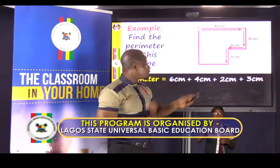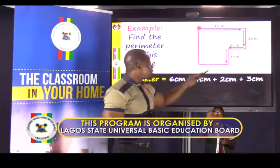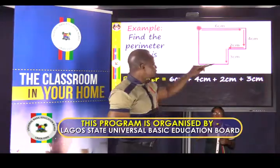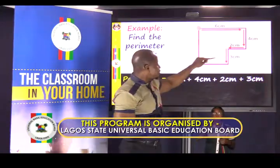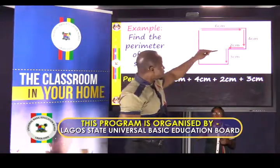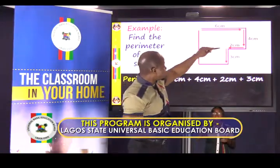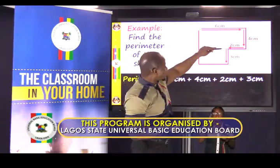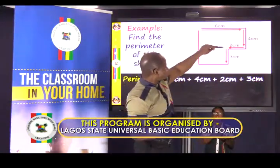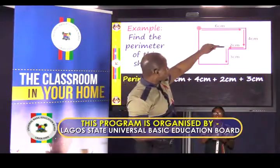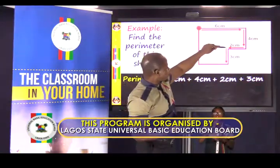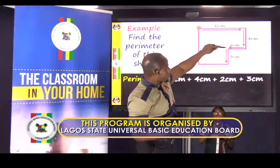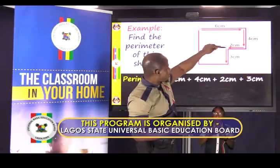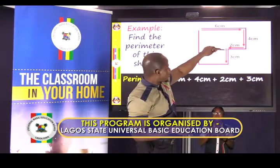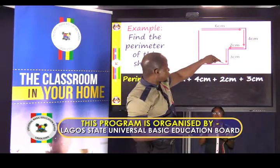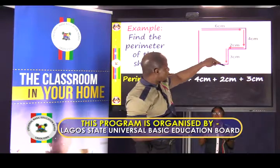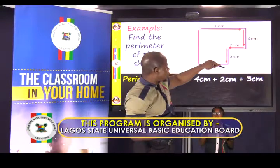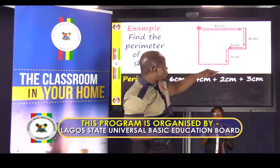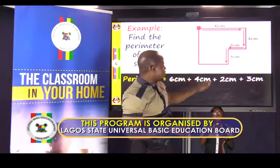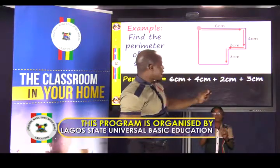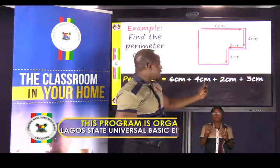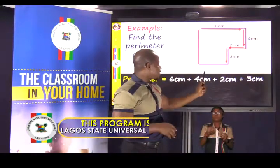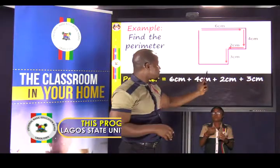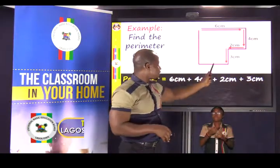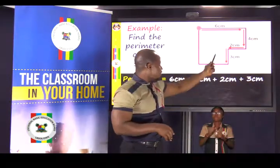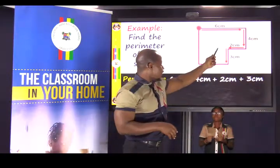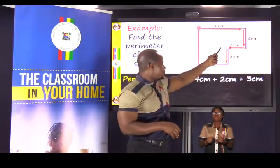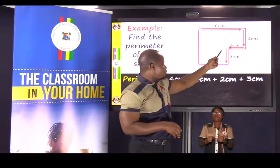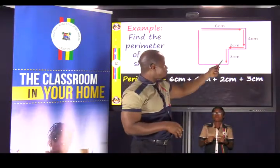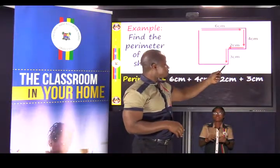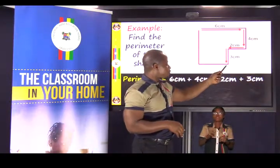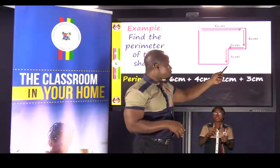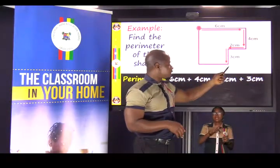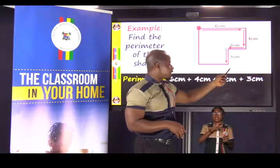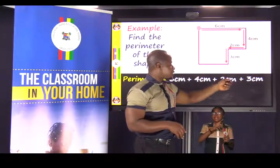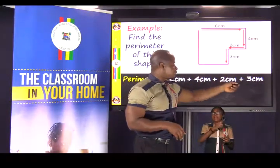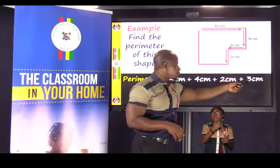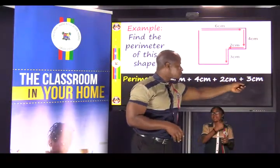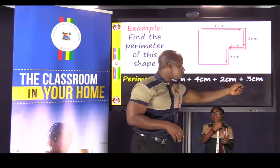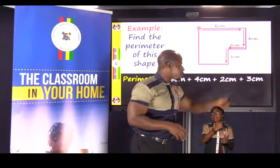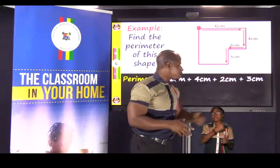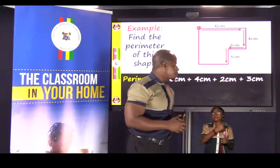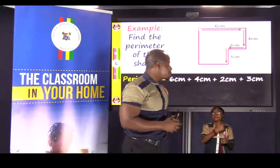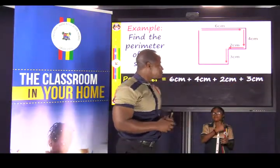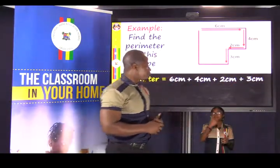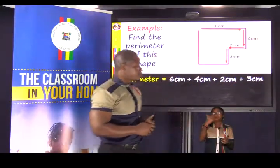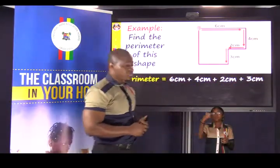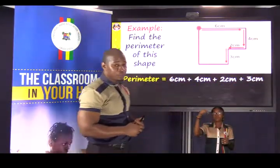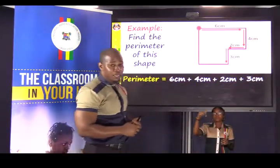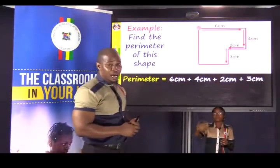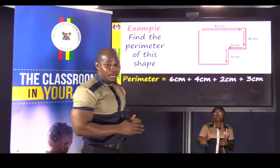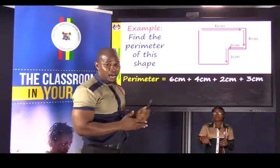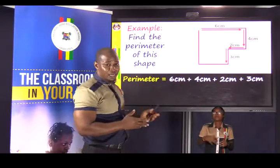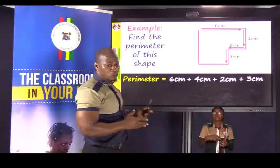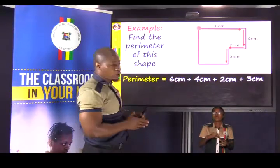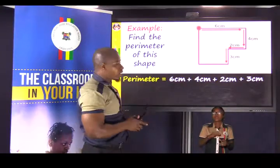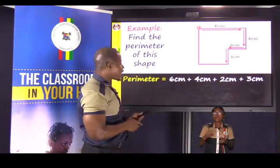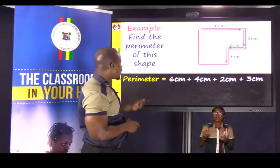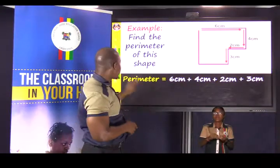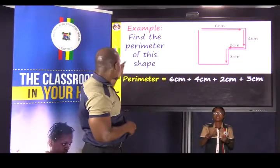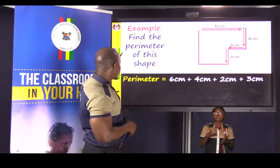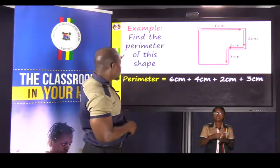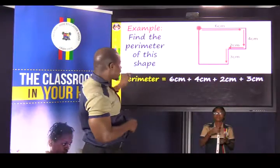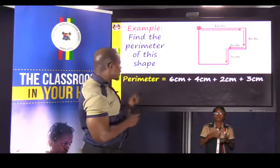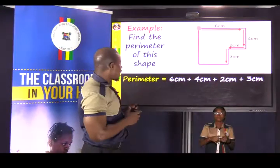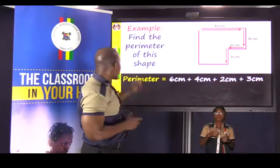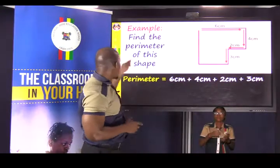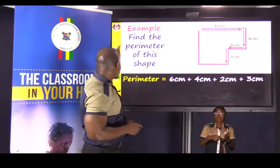No. So from here now downwards, I've moved 3 centimeters. So I add 3 centimeters and I add it to what I